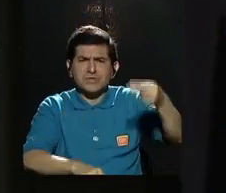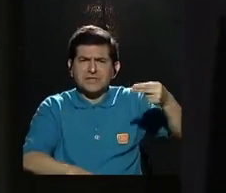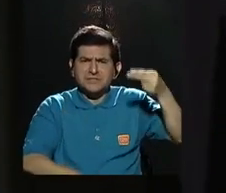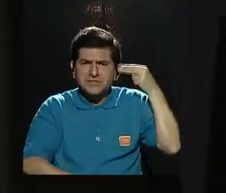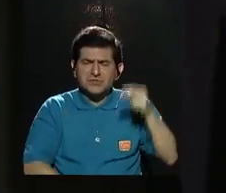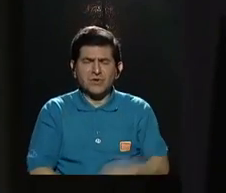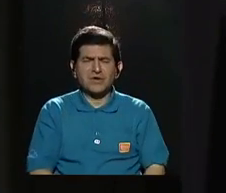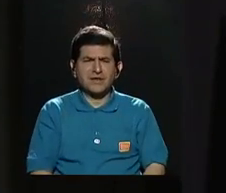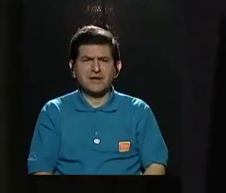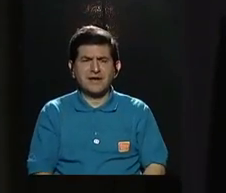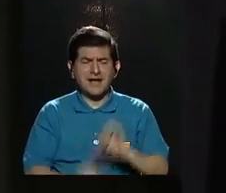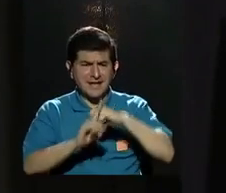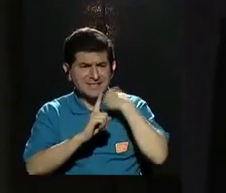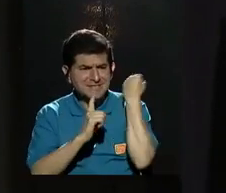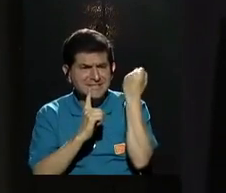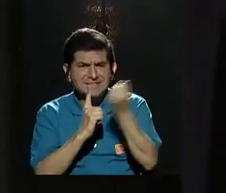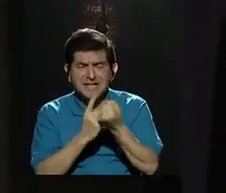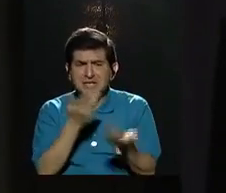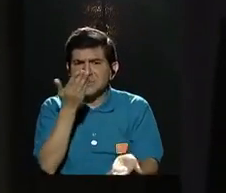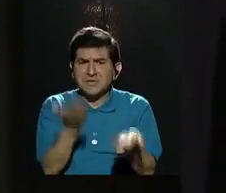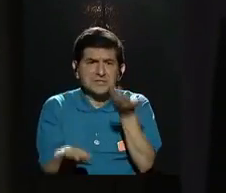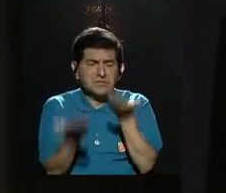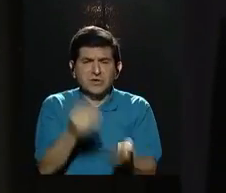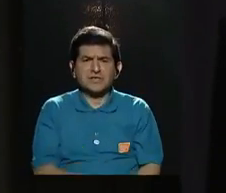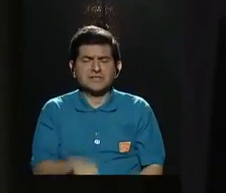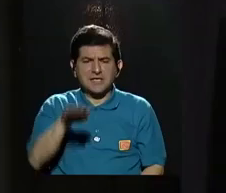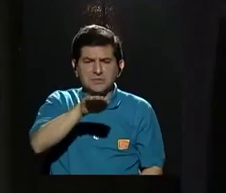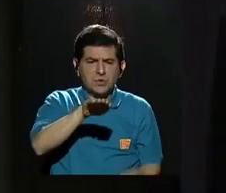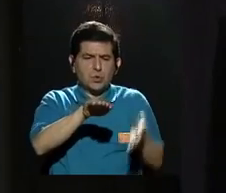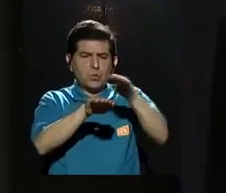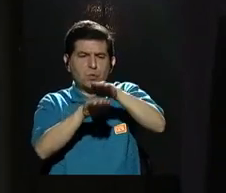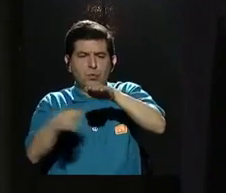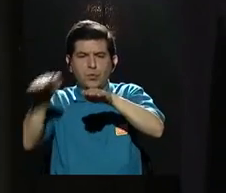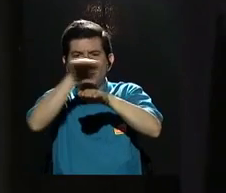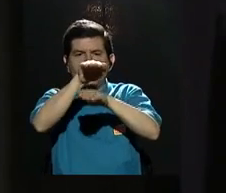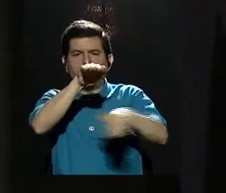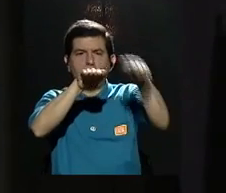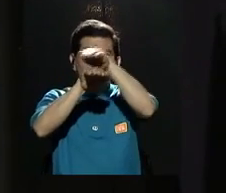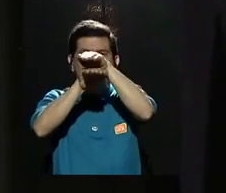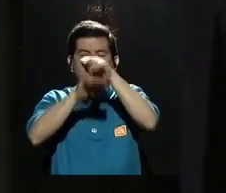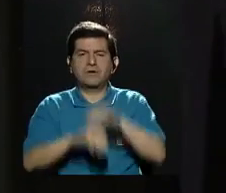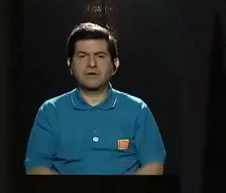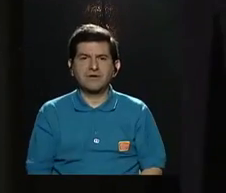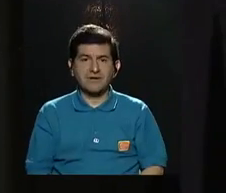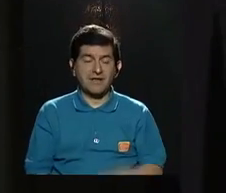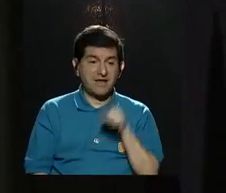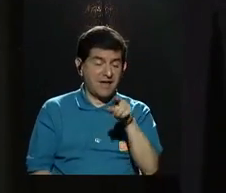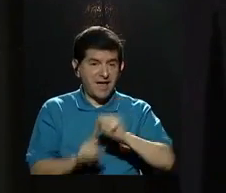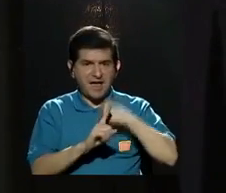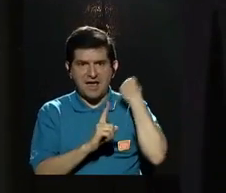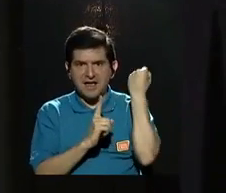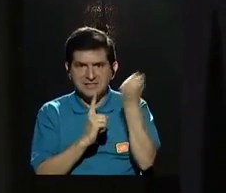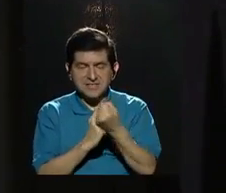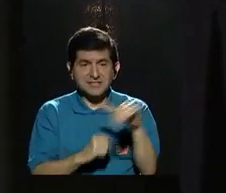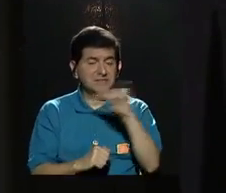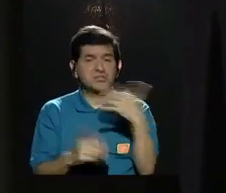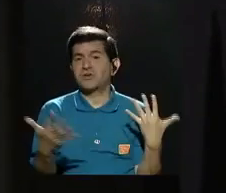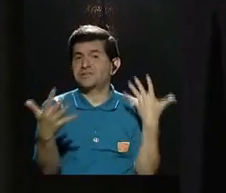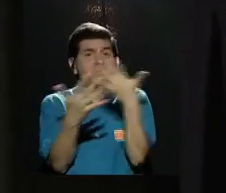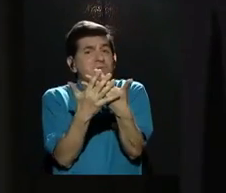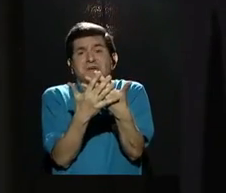phenomena, we will be forever imprisoned in a world that appears to